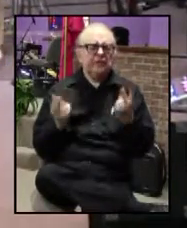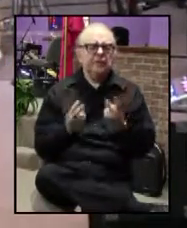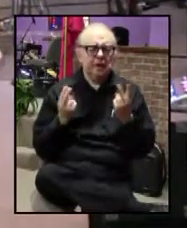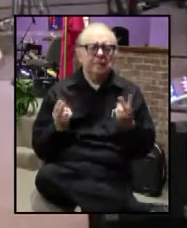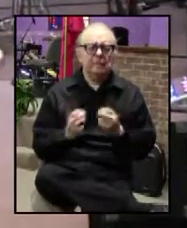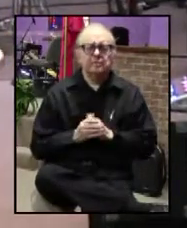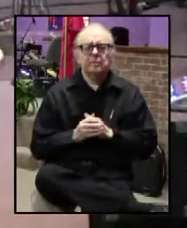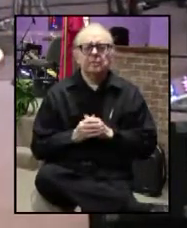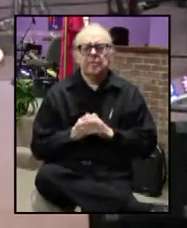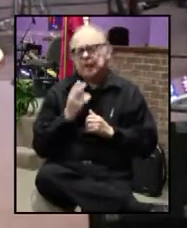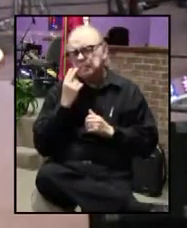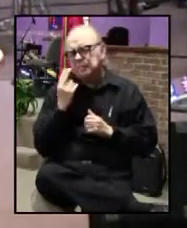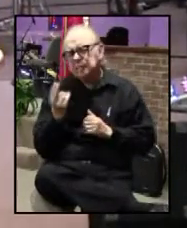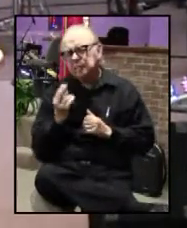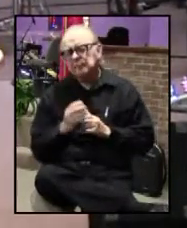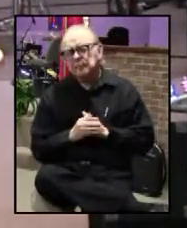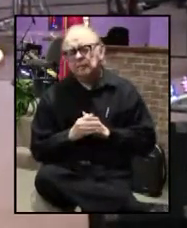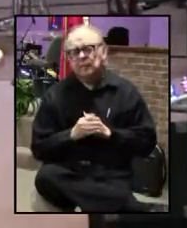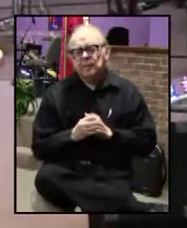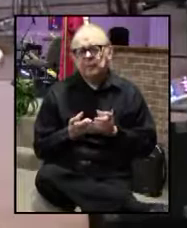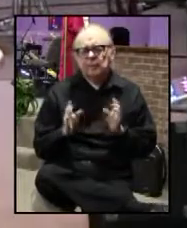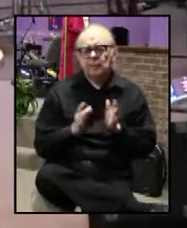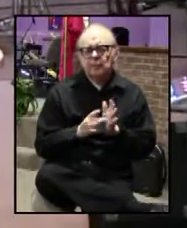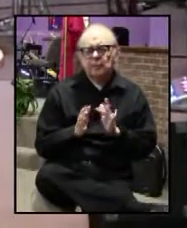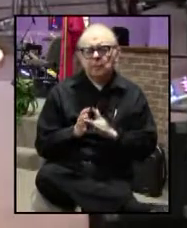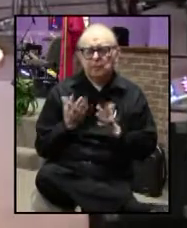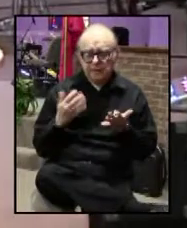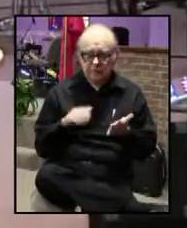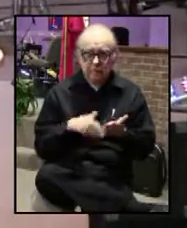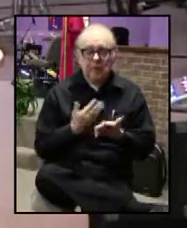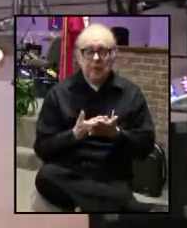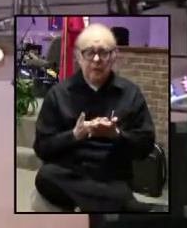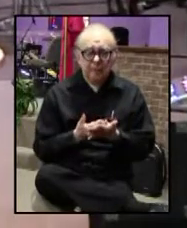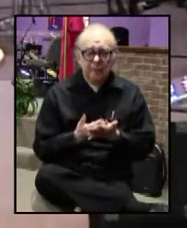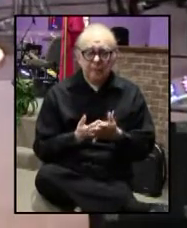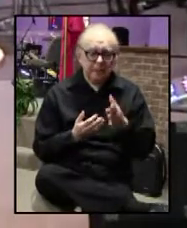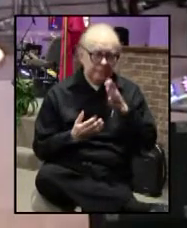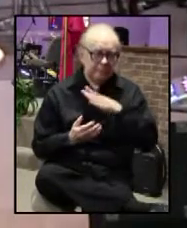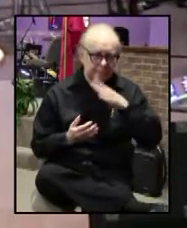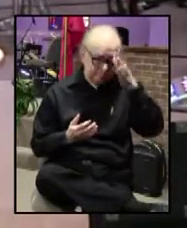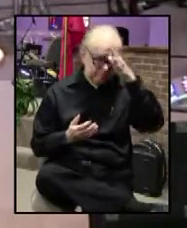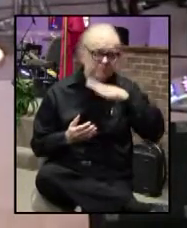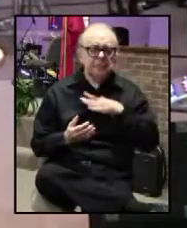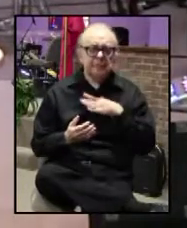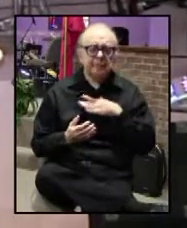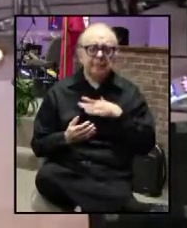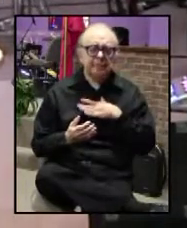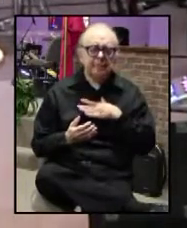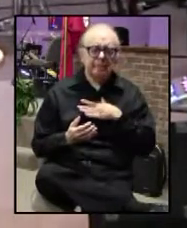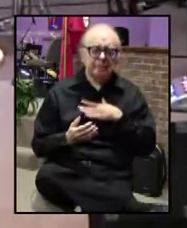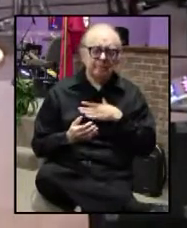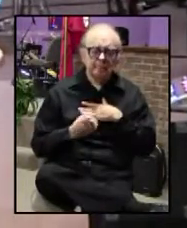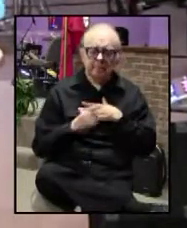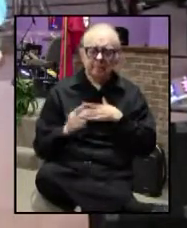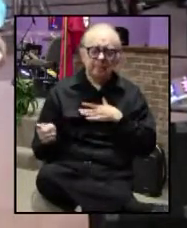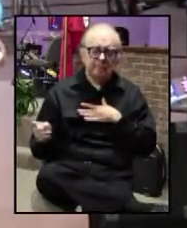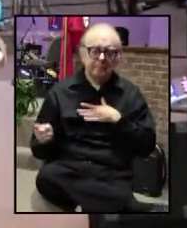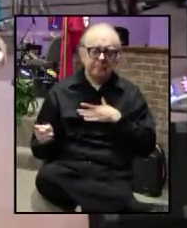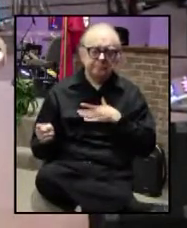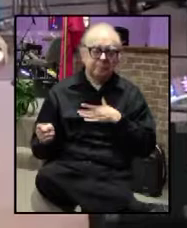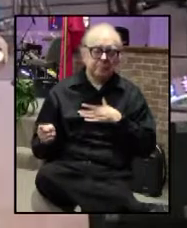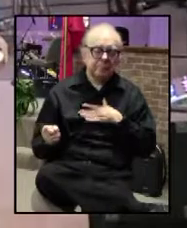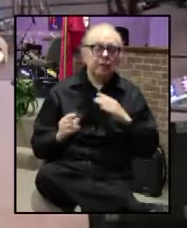You see, when Jesus was born, ladies and gentlemen, there was a